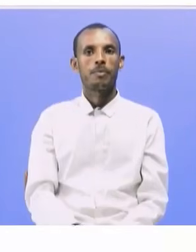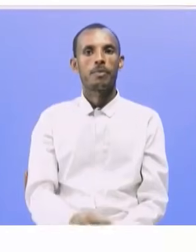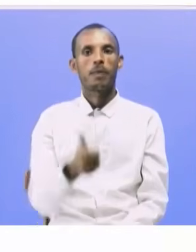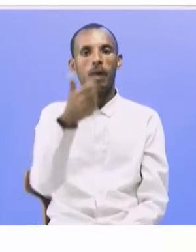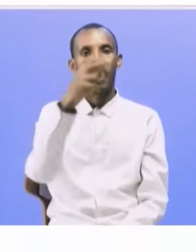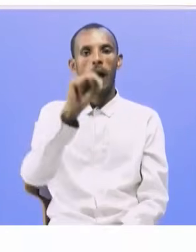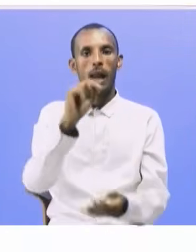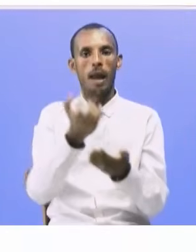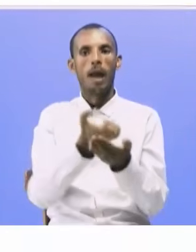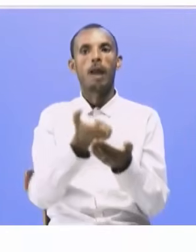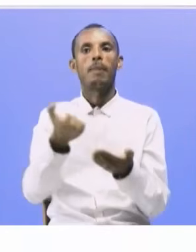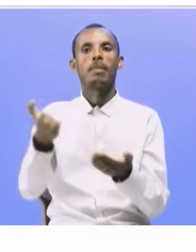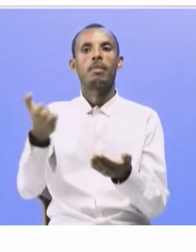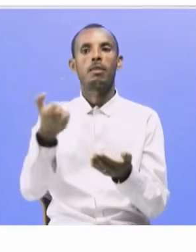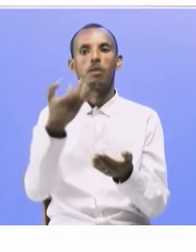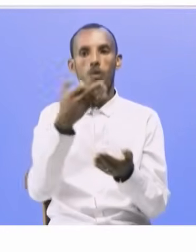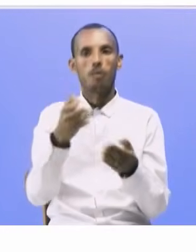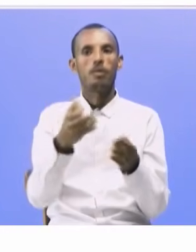of a set.